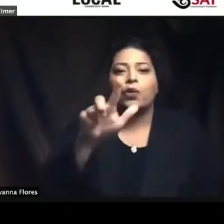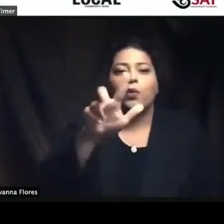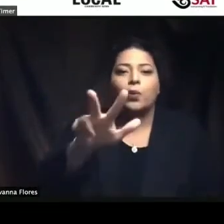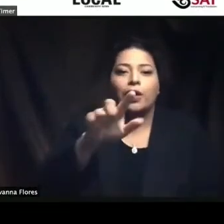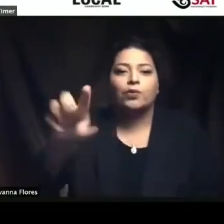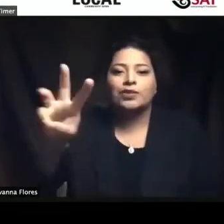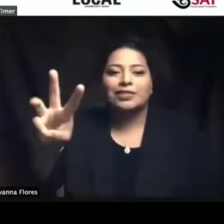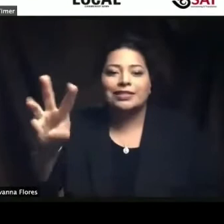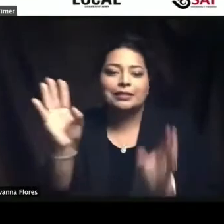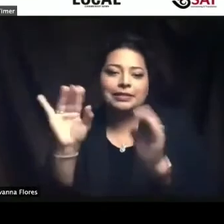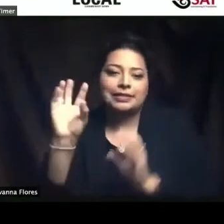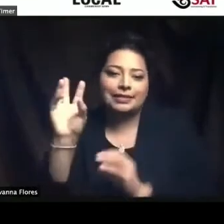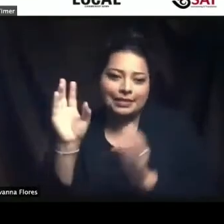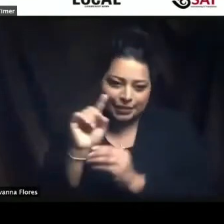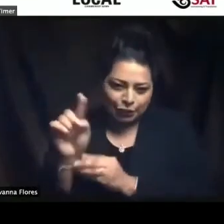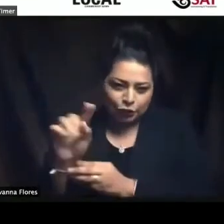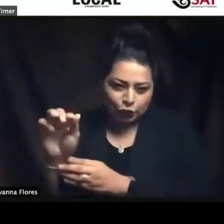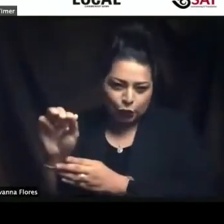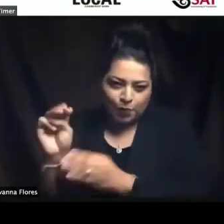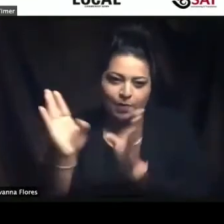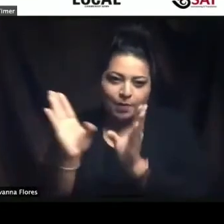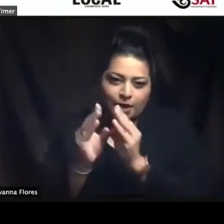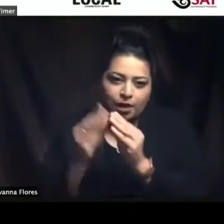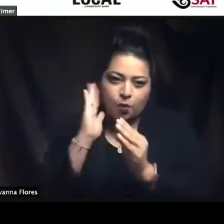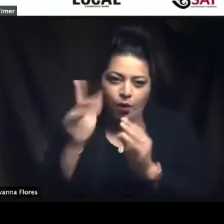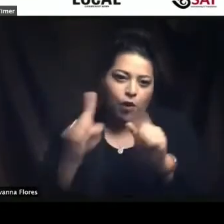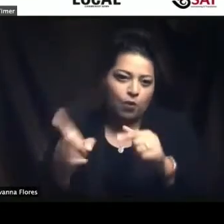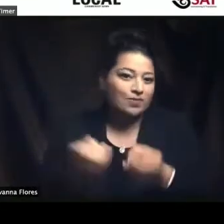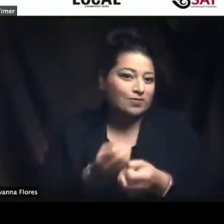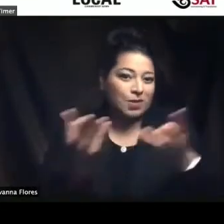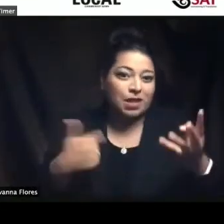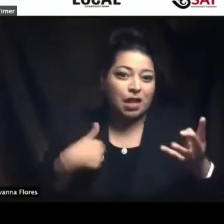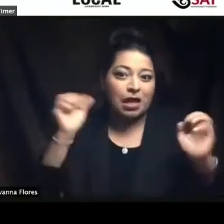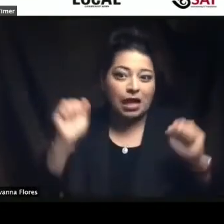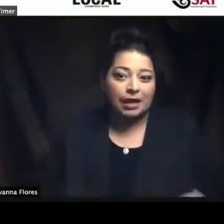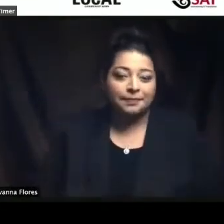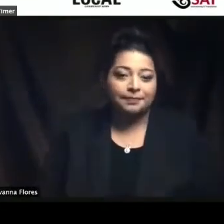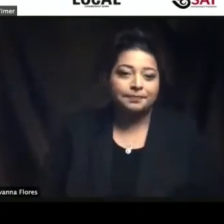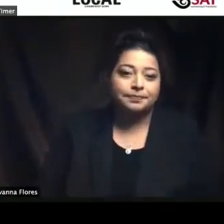Zooms. So I'd attend as many as possible.